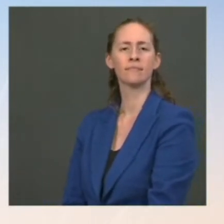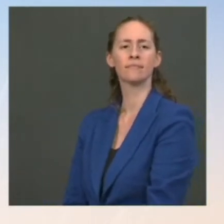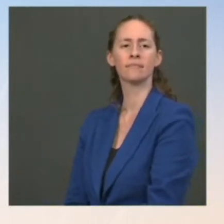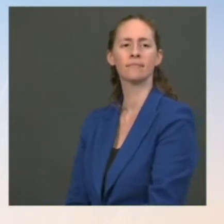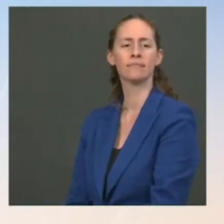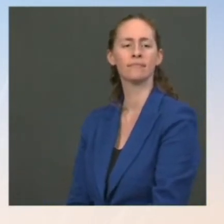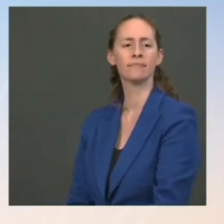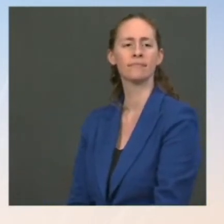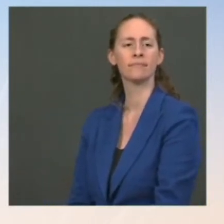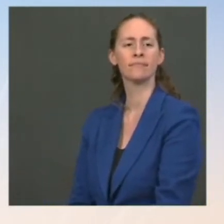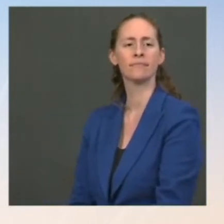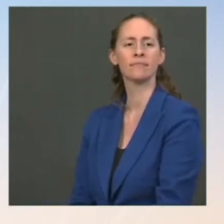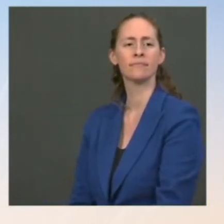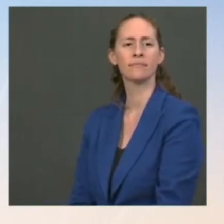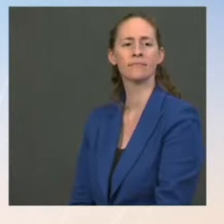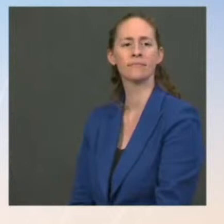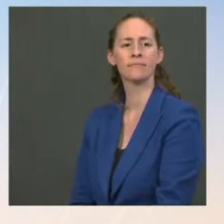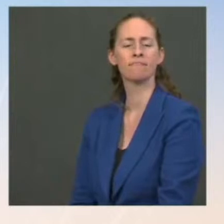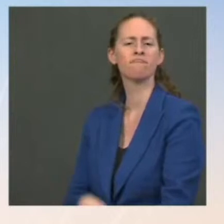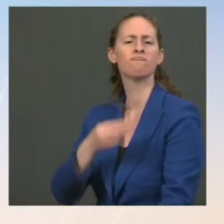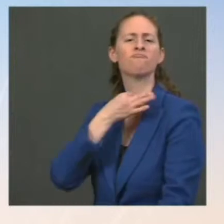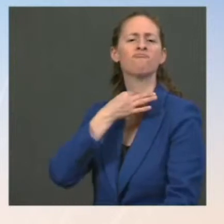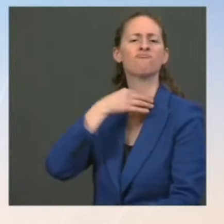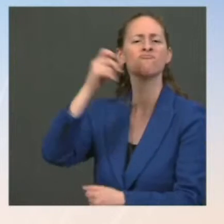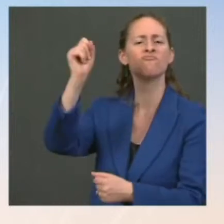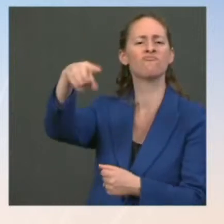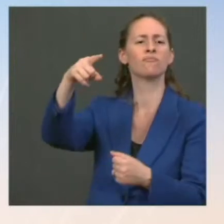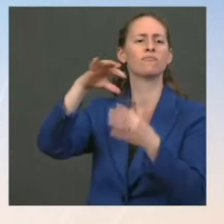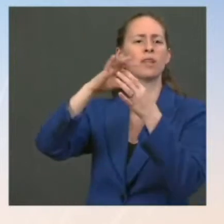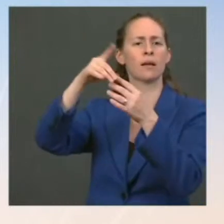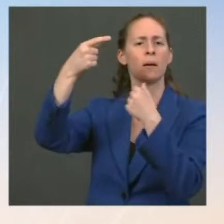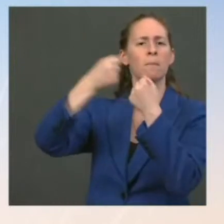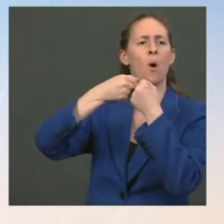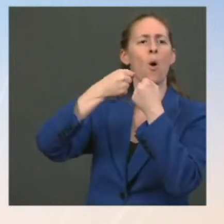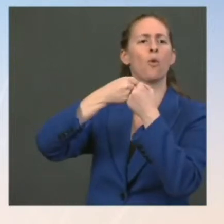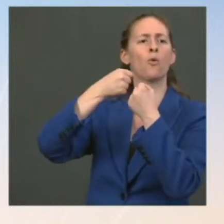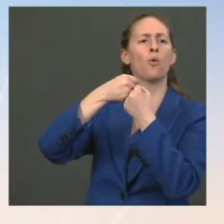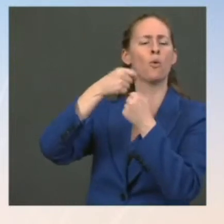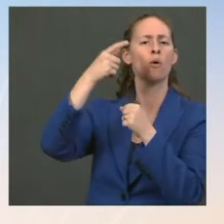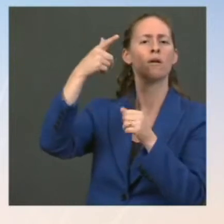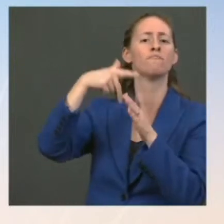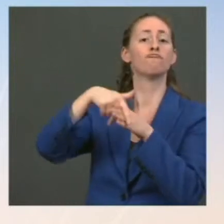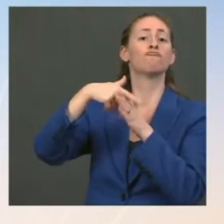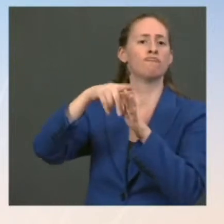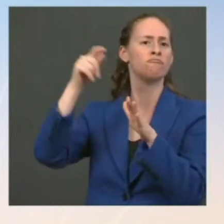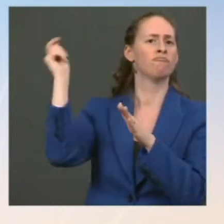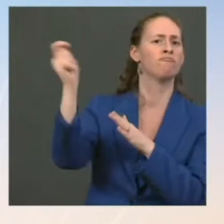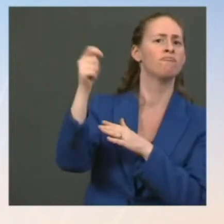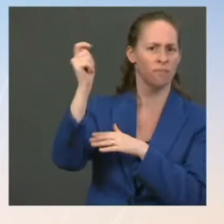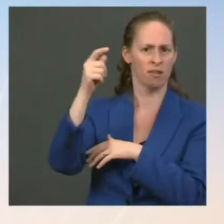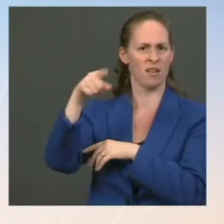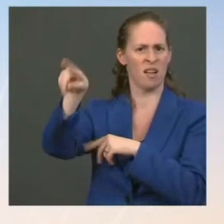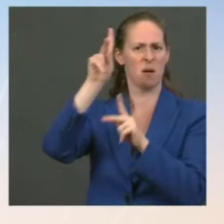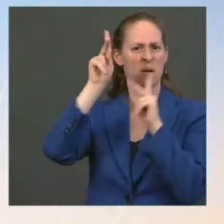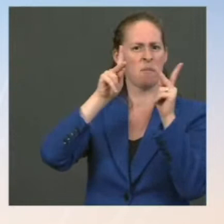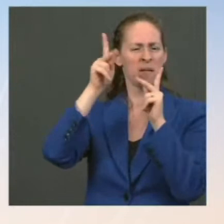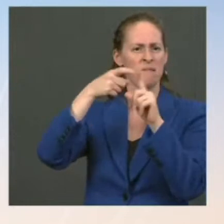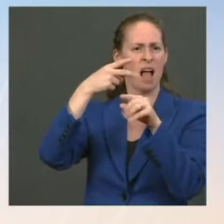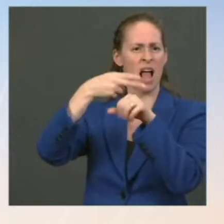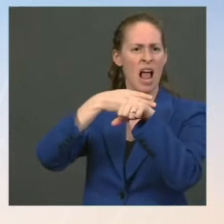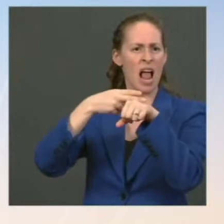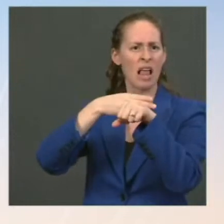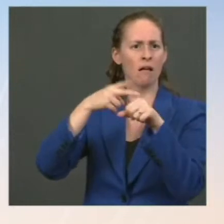using whips to deter Haitian migrants. This is kind of a controversy. Some people are weighing what is a whip versus what is a